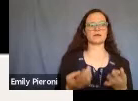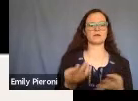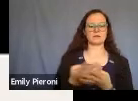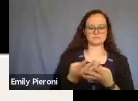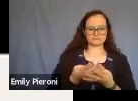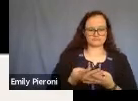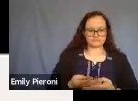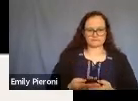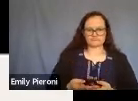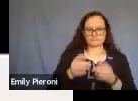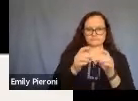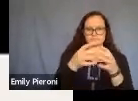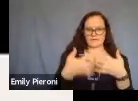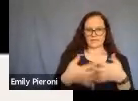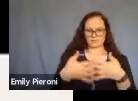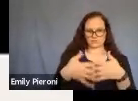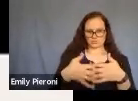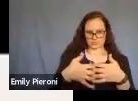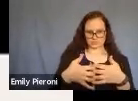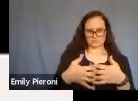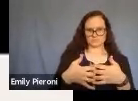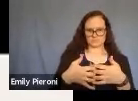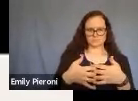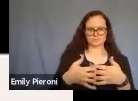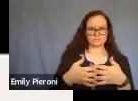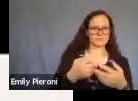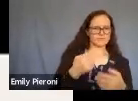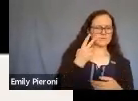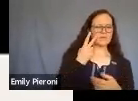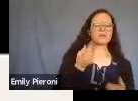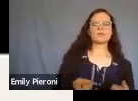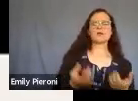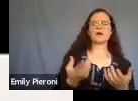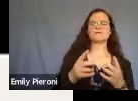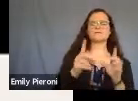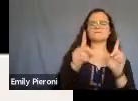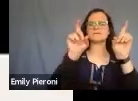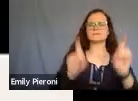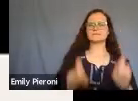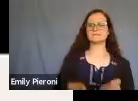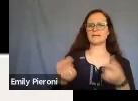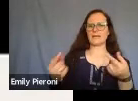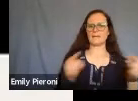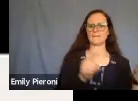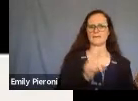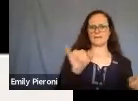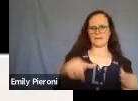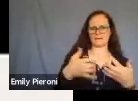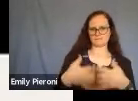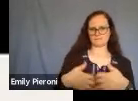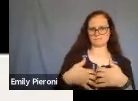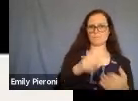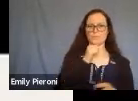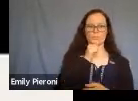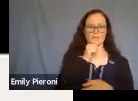reclaimed, and there's some leaching tests going on there. That's with a private company.